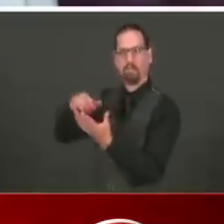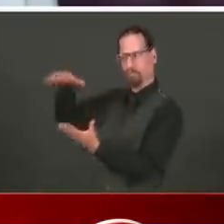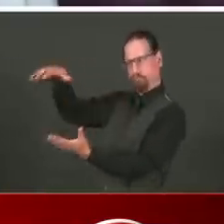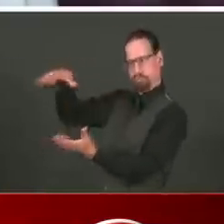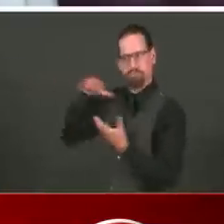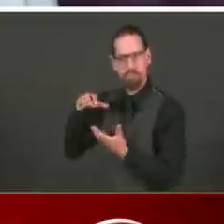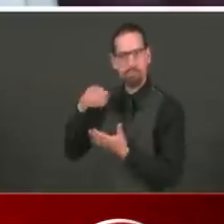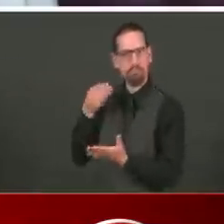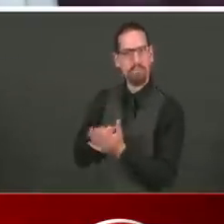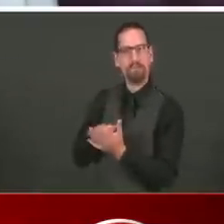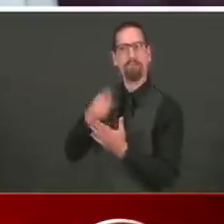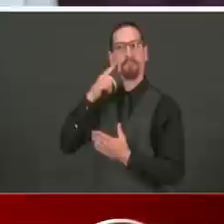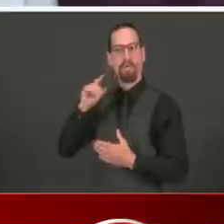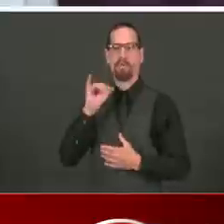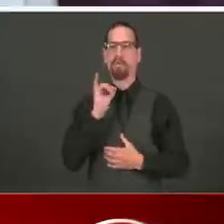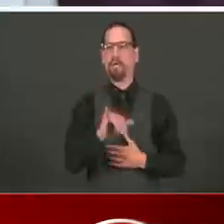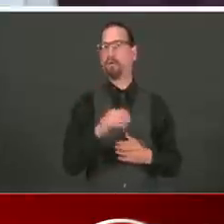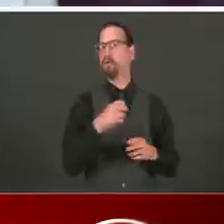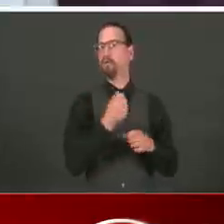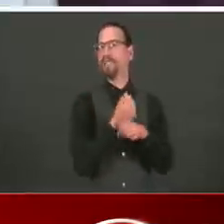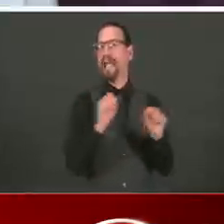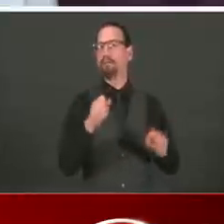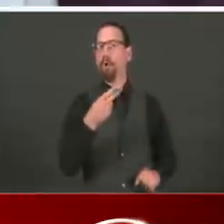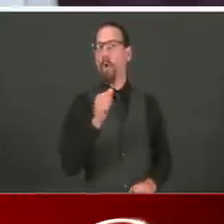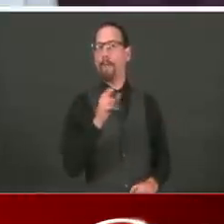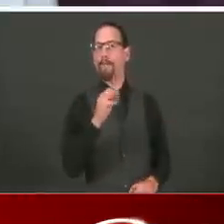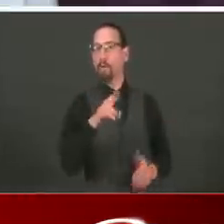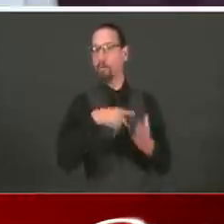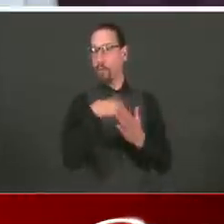initiative. So let me explain how it will work.